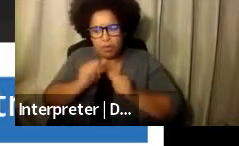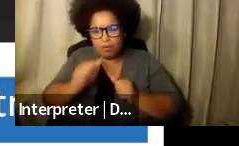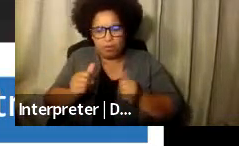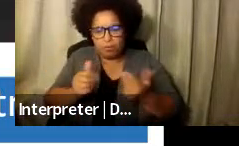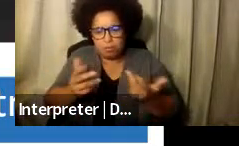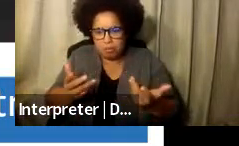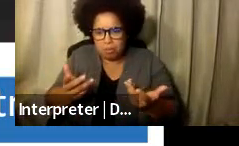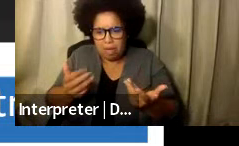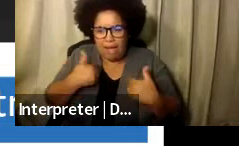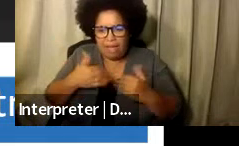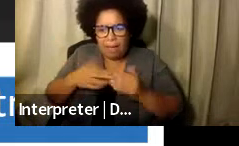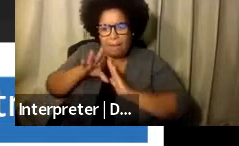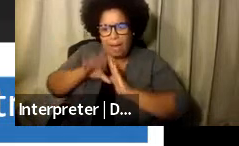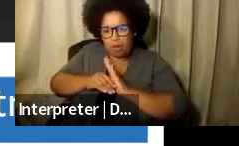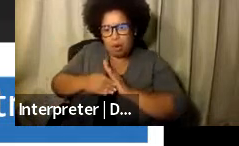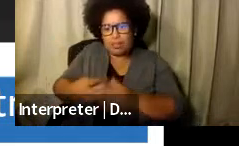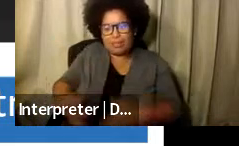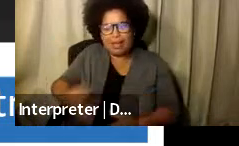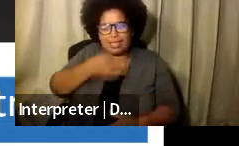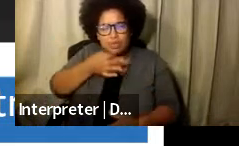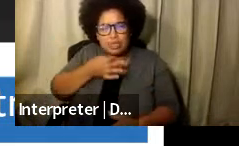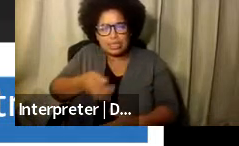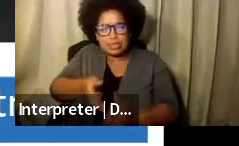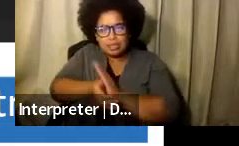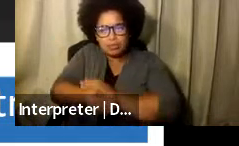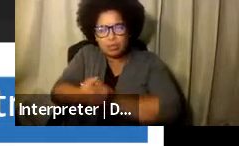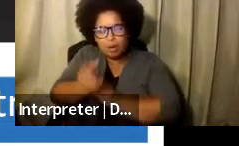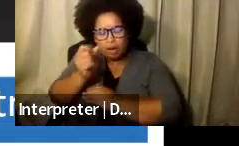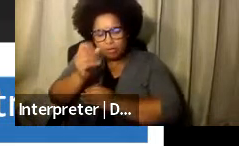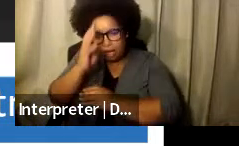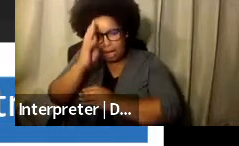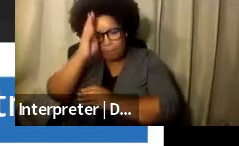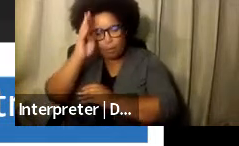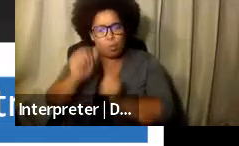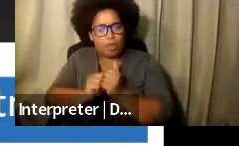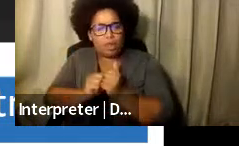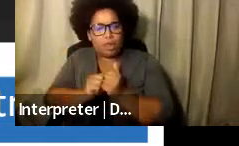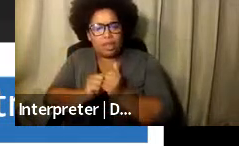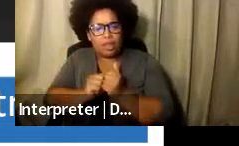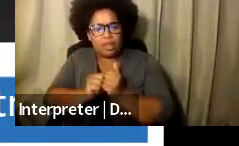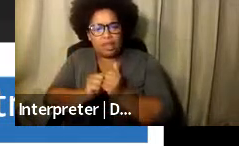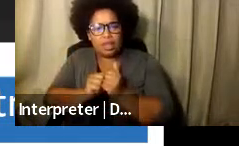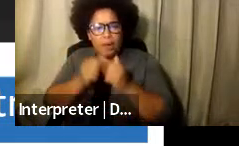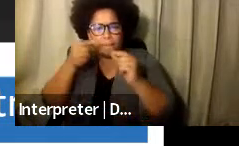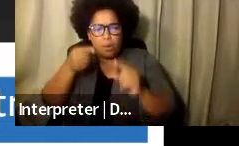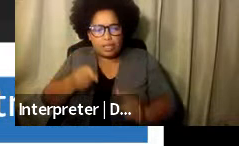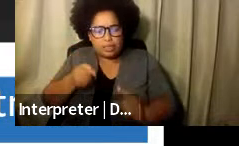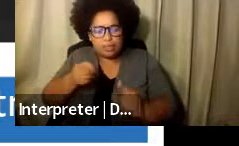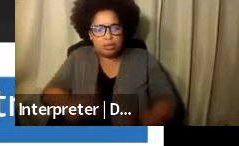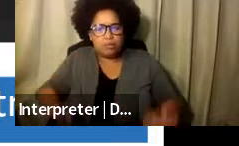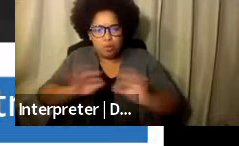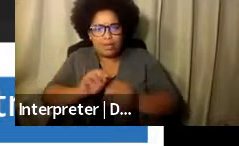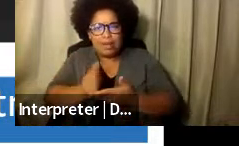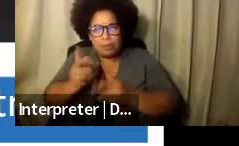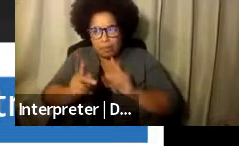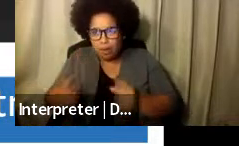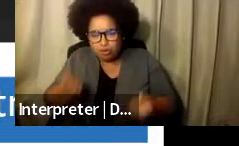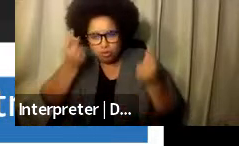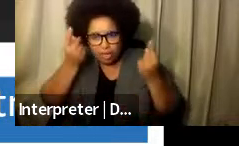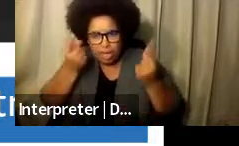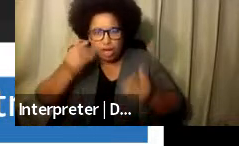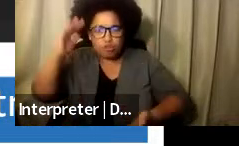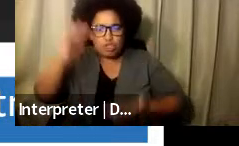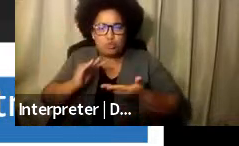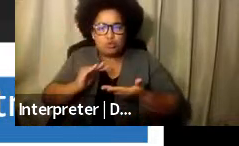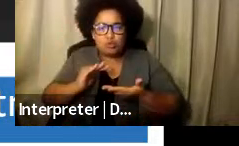the kind of background and expertise to come up with the, you know, the fine talking points that help people understand that actually reduce your